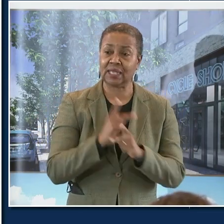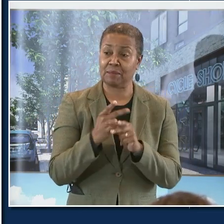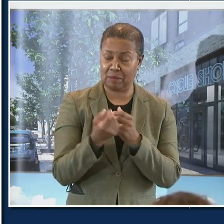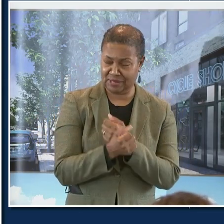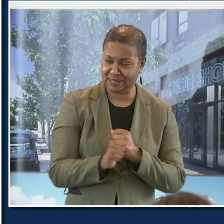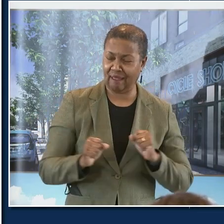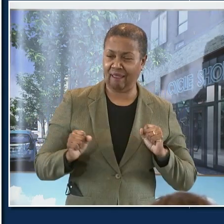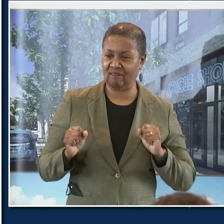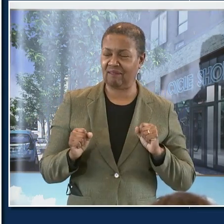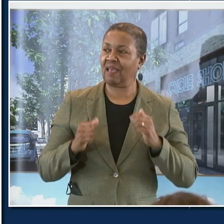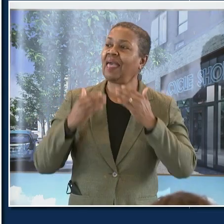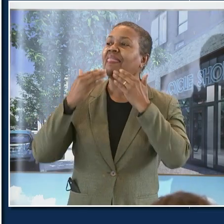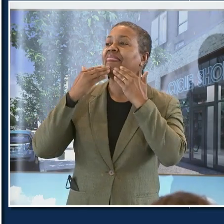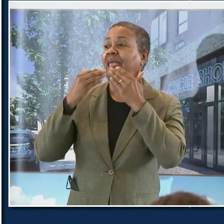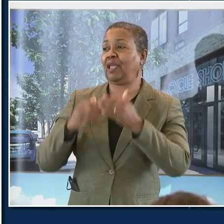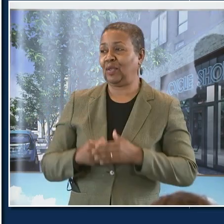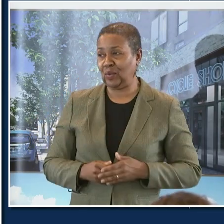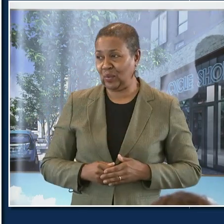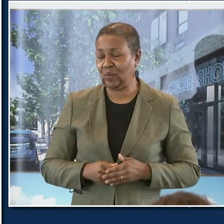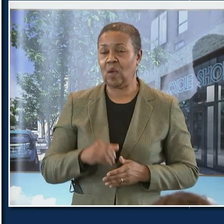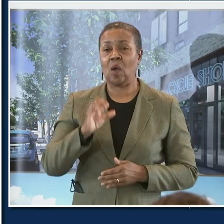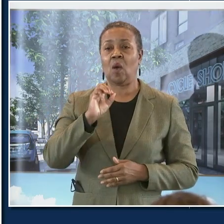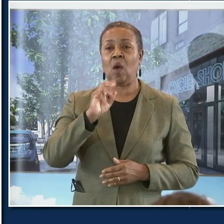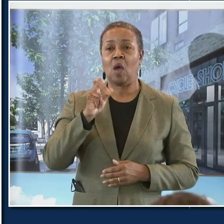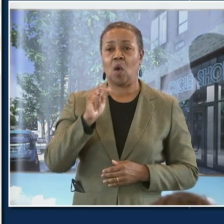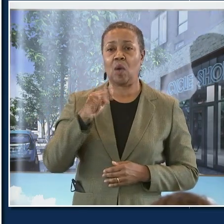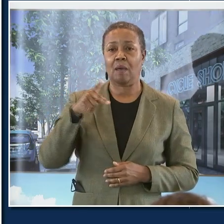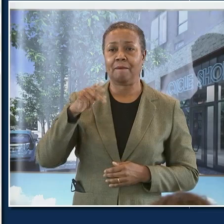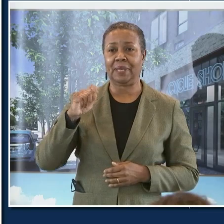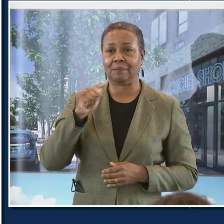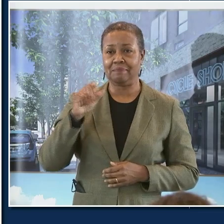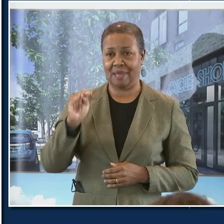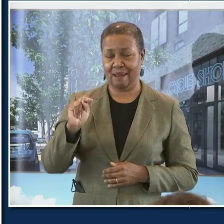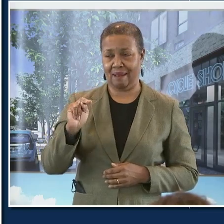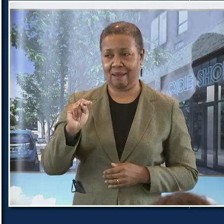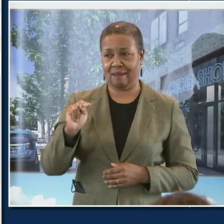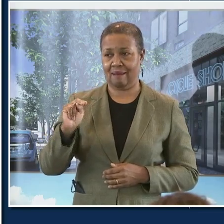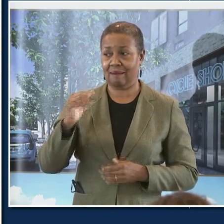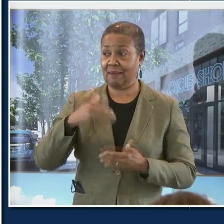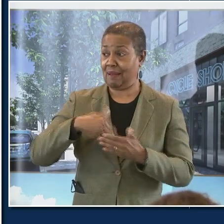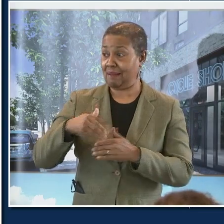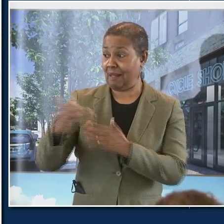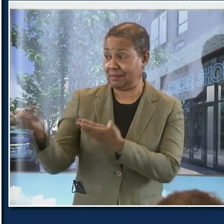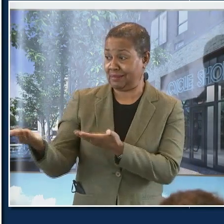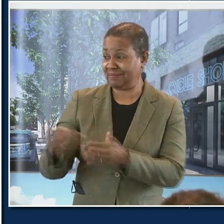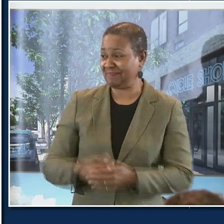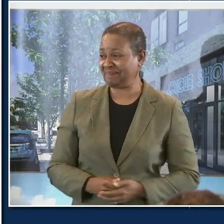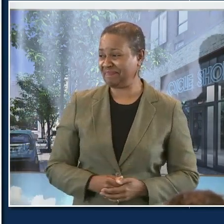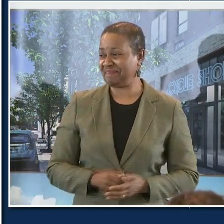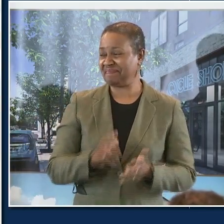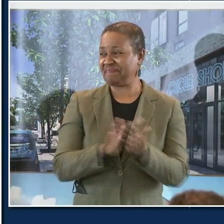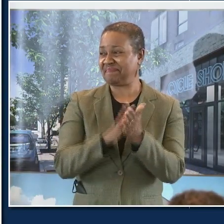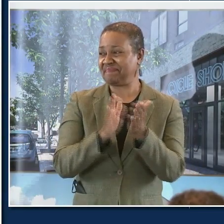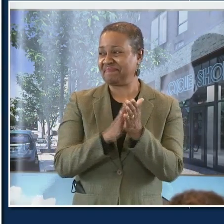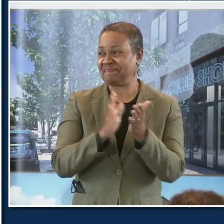safe. Thank you, Owen Pittmans, and I want to bring you up.